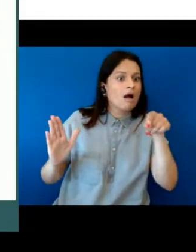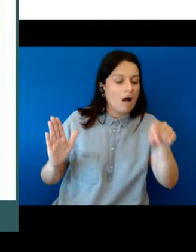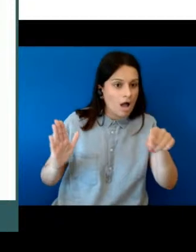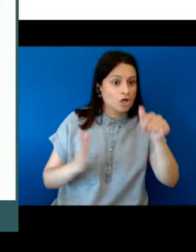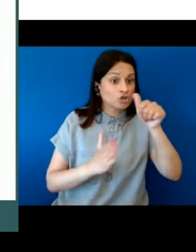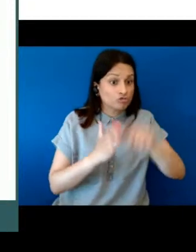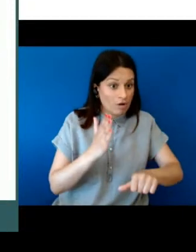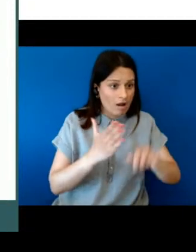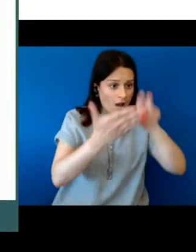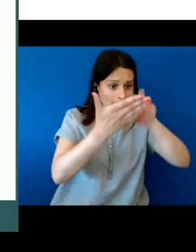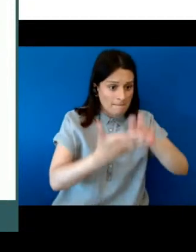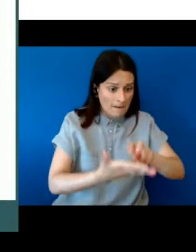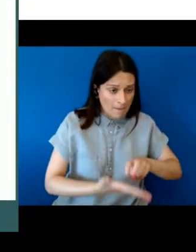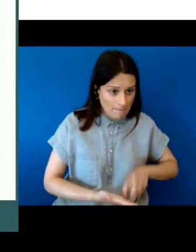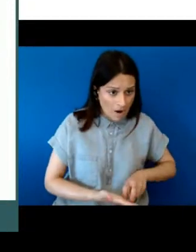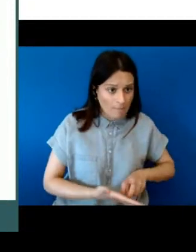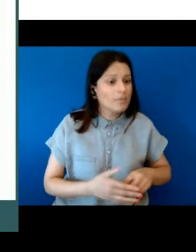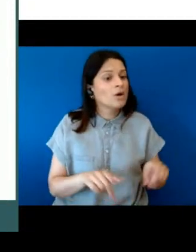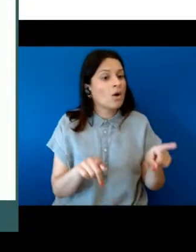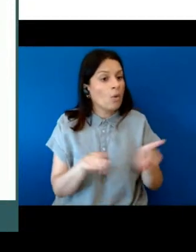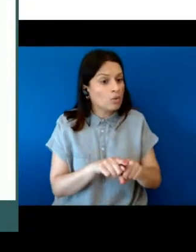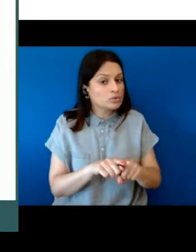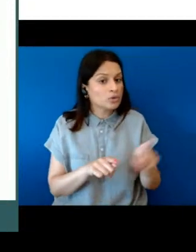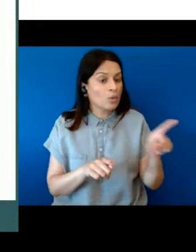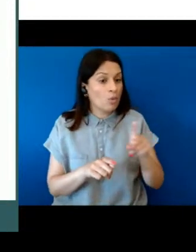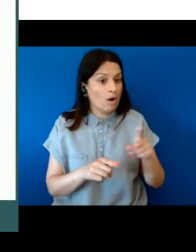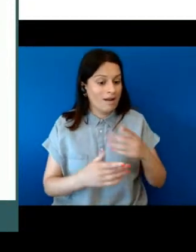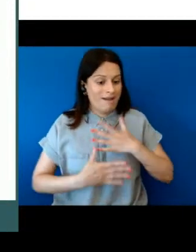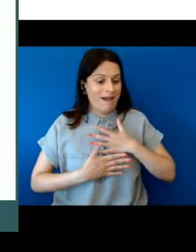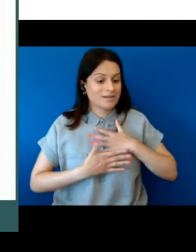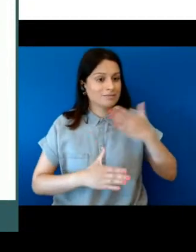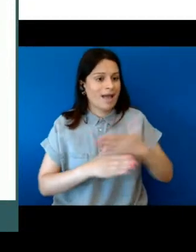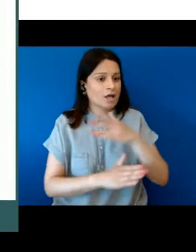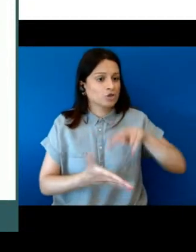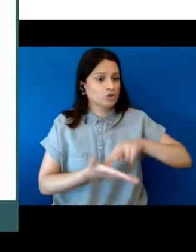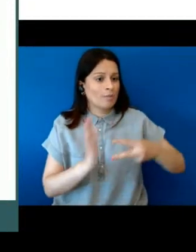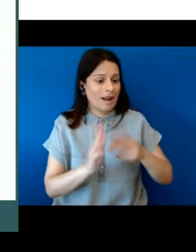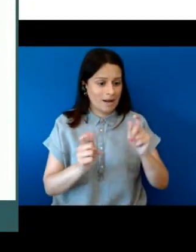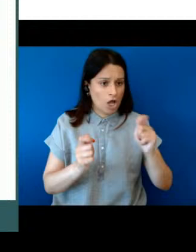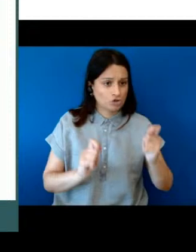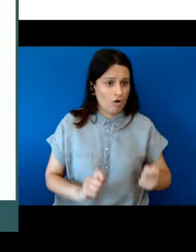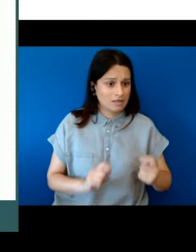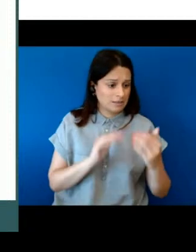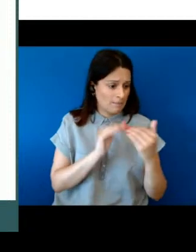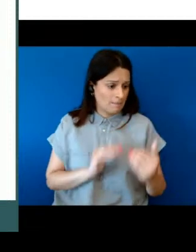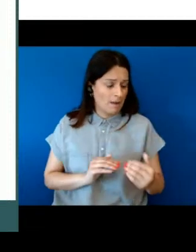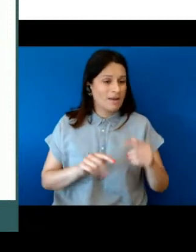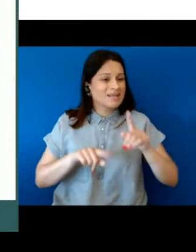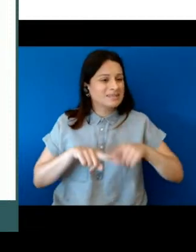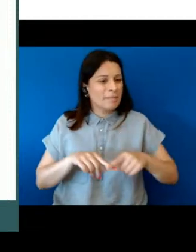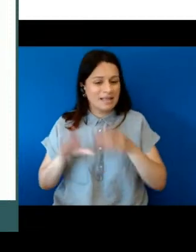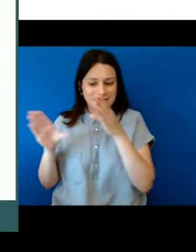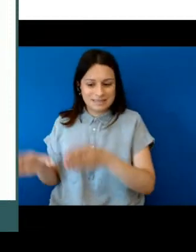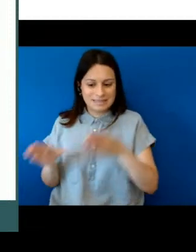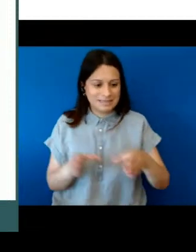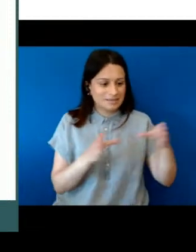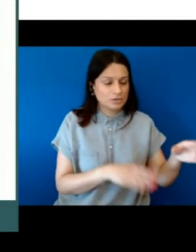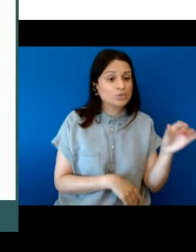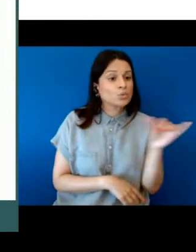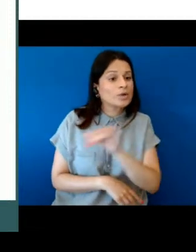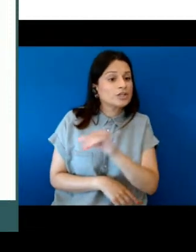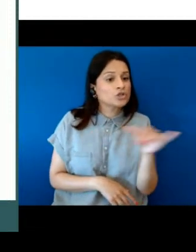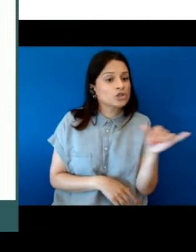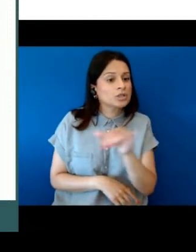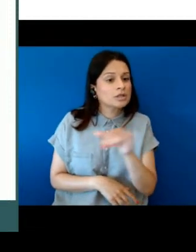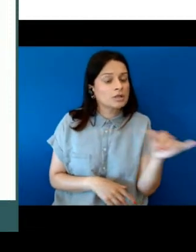documented and making sure that the asthma action plan is adjusted for seasonal variation. Practical